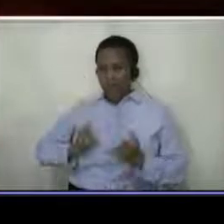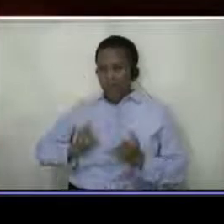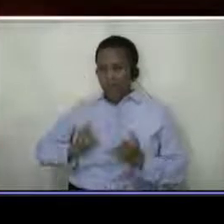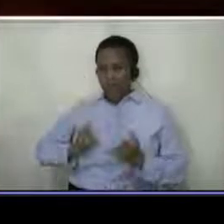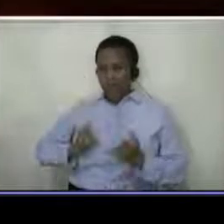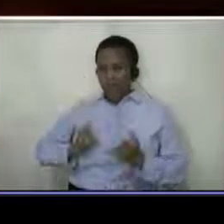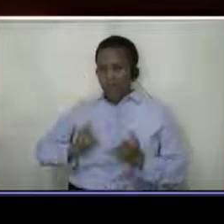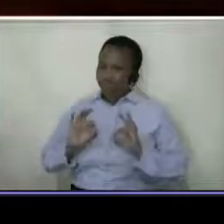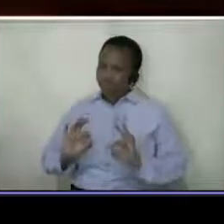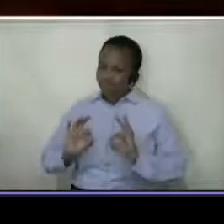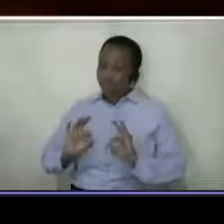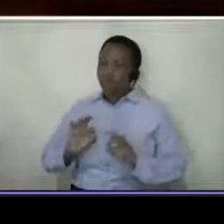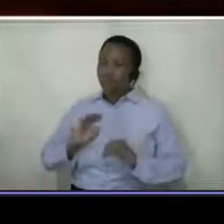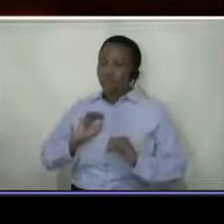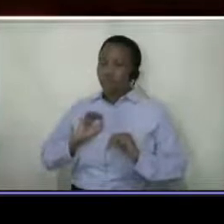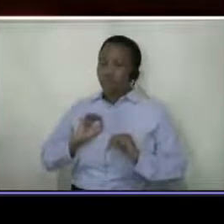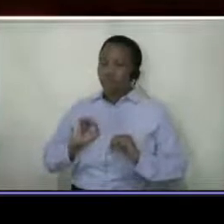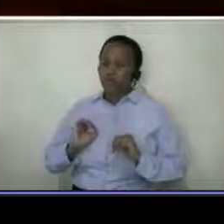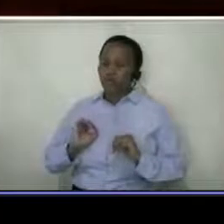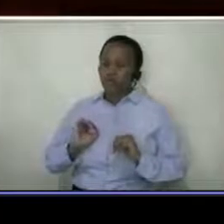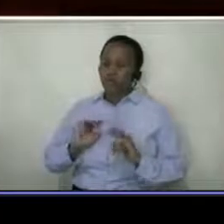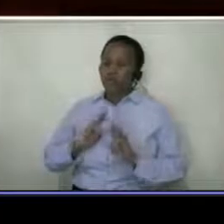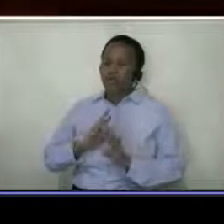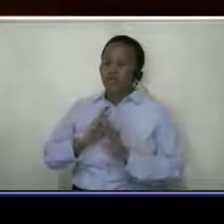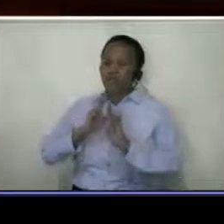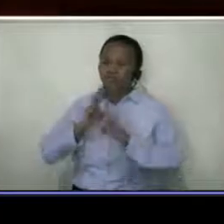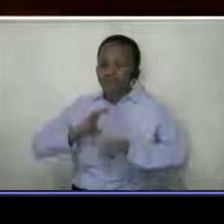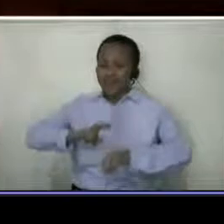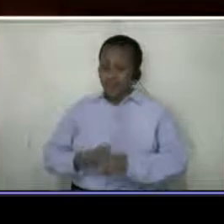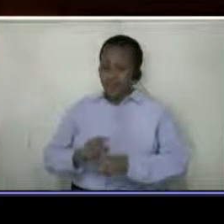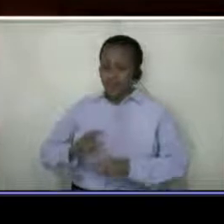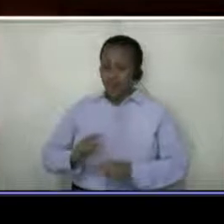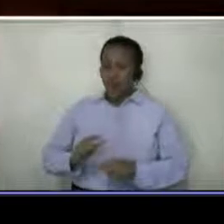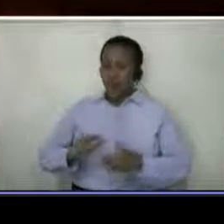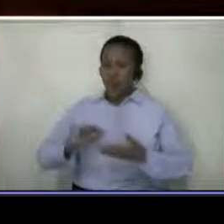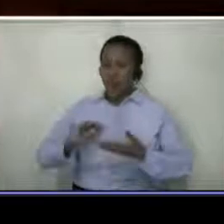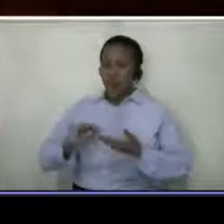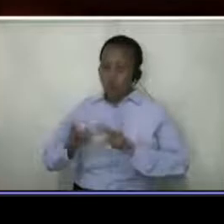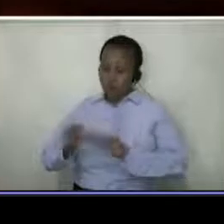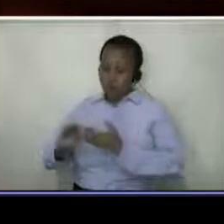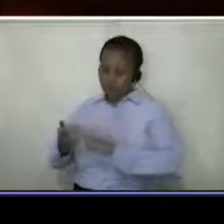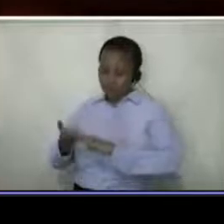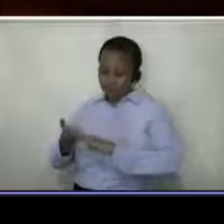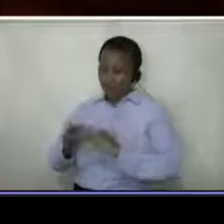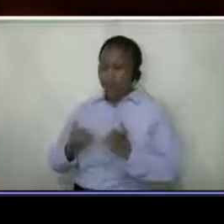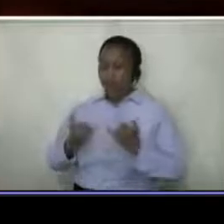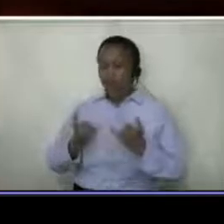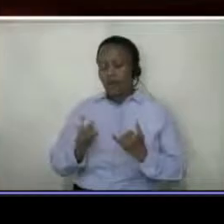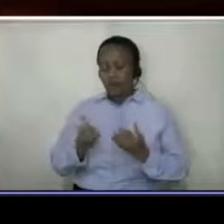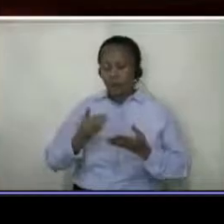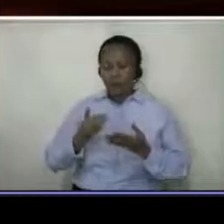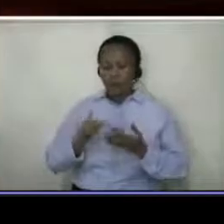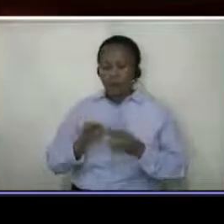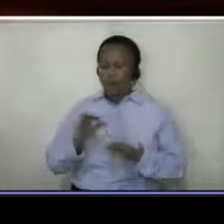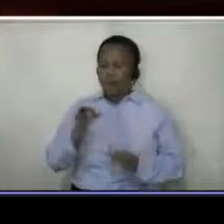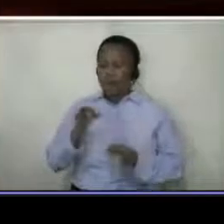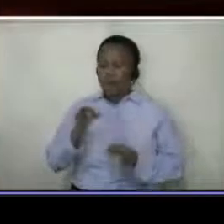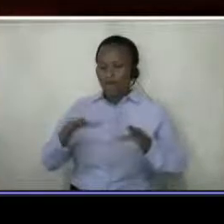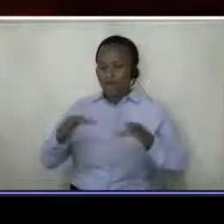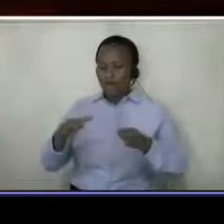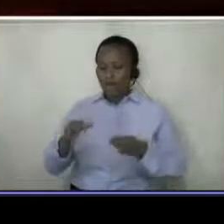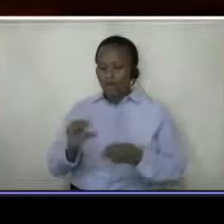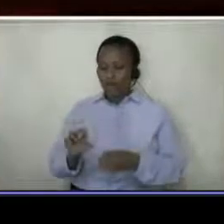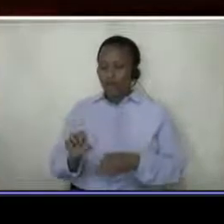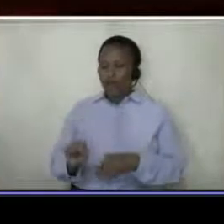adequately respond to the needs of the electorate. There's also a misplaced perception among parties that the creation of local government